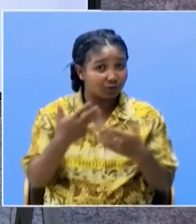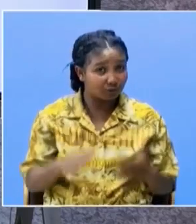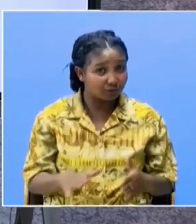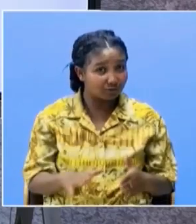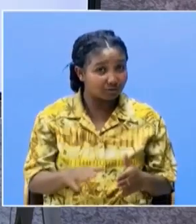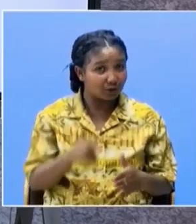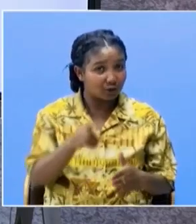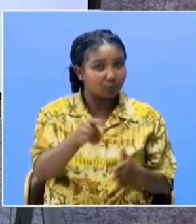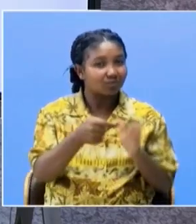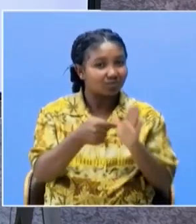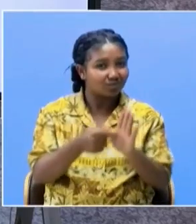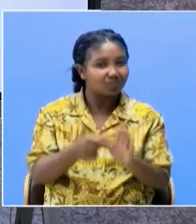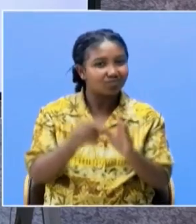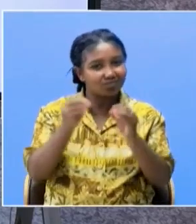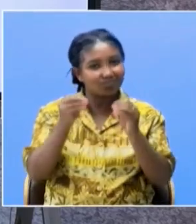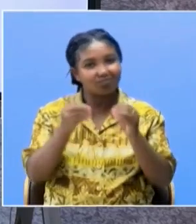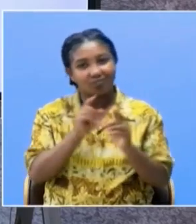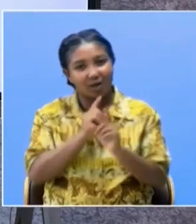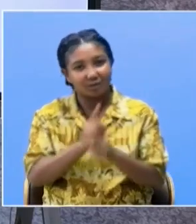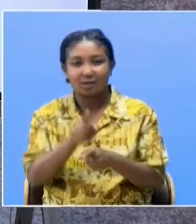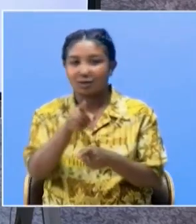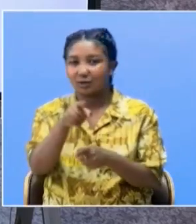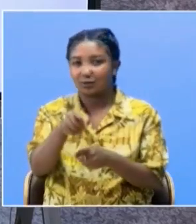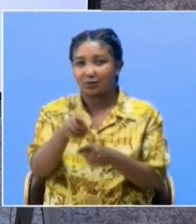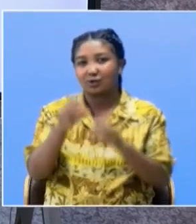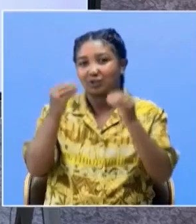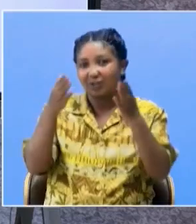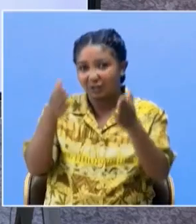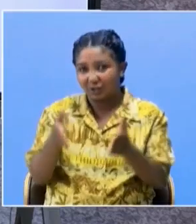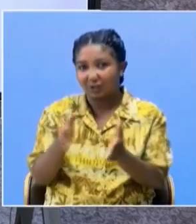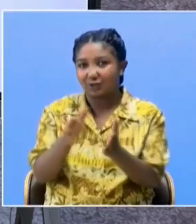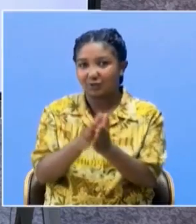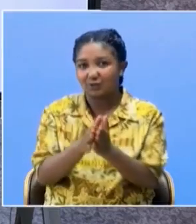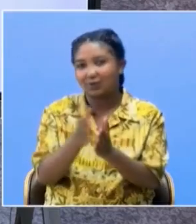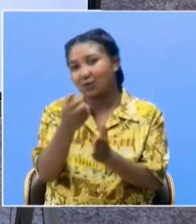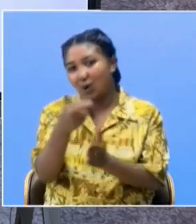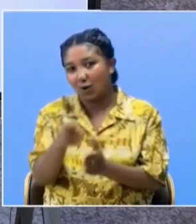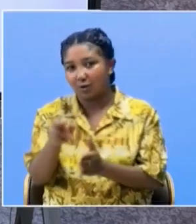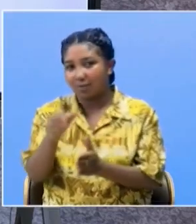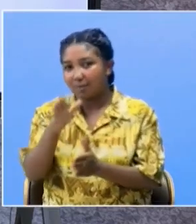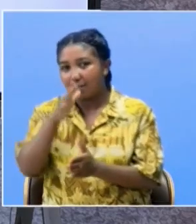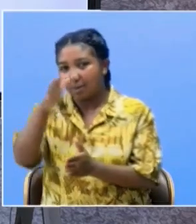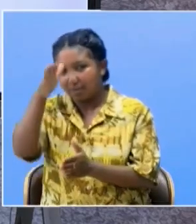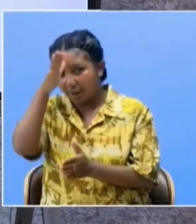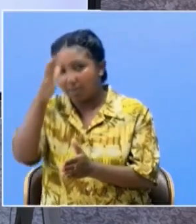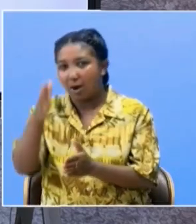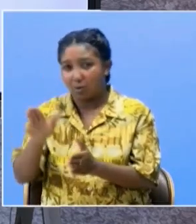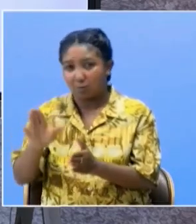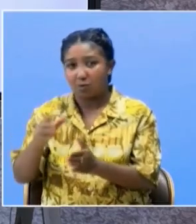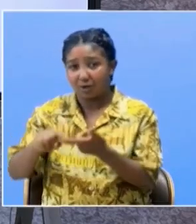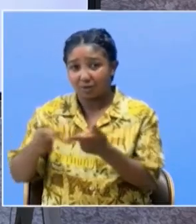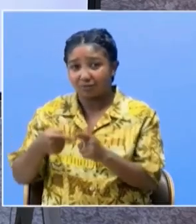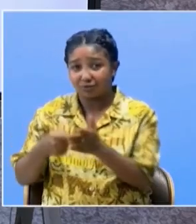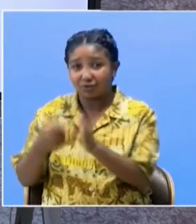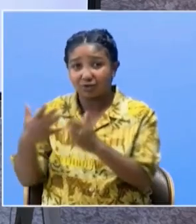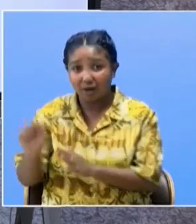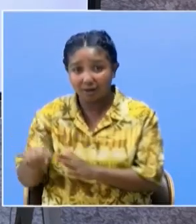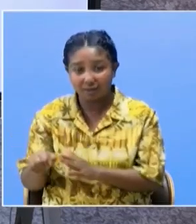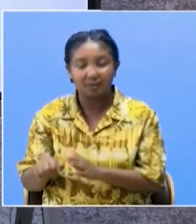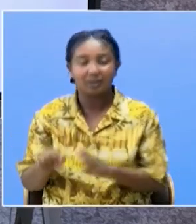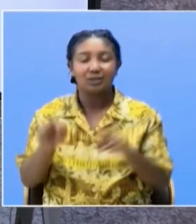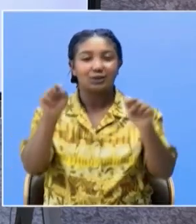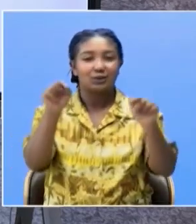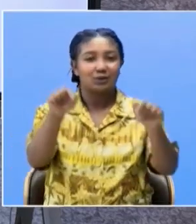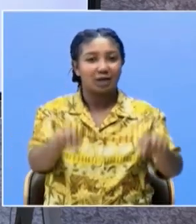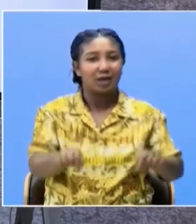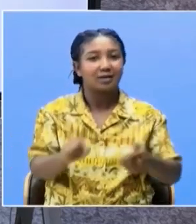sure you have shown your answers to your teacher at school and your parents or your mentors, yeah? Good. Today we're